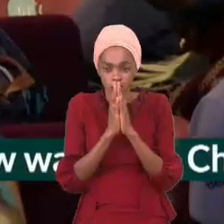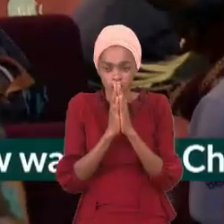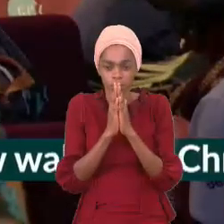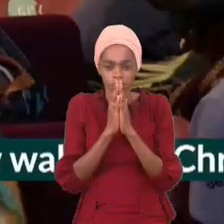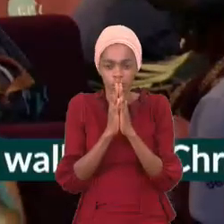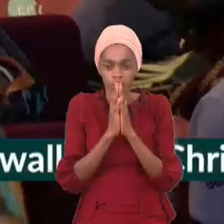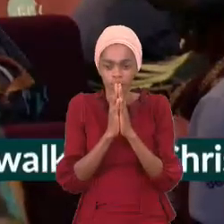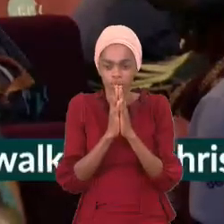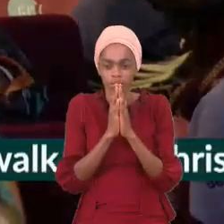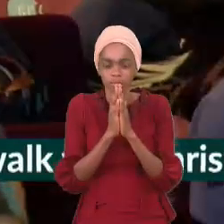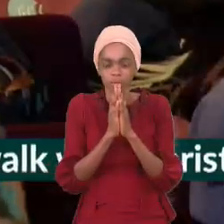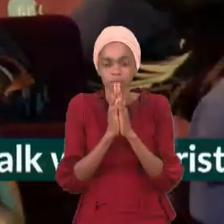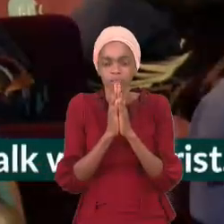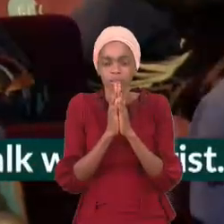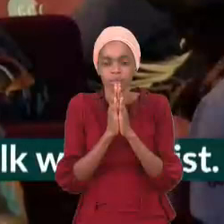All right, thank you.